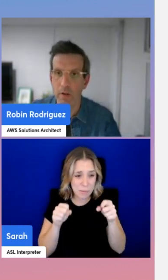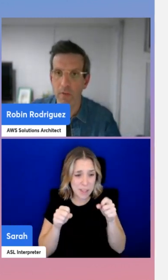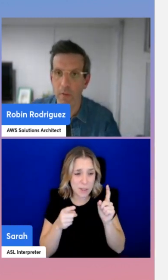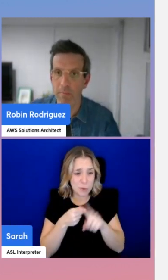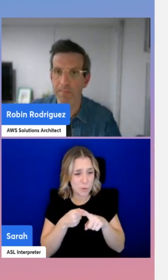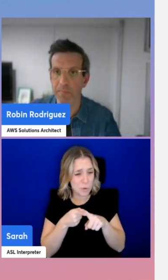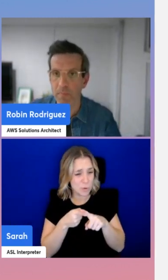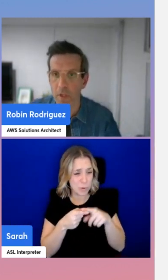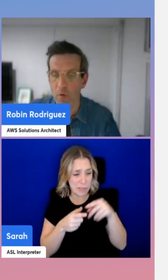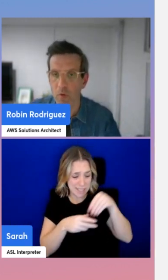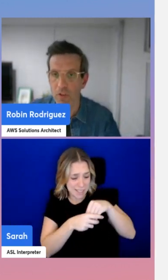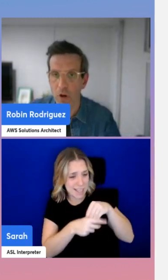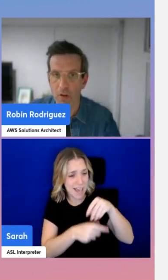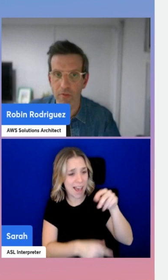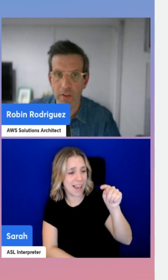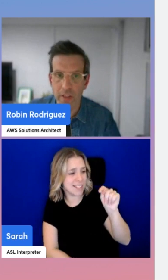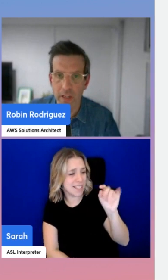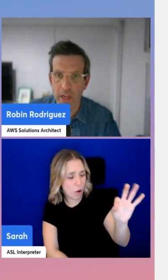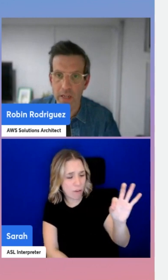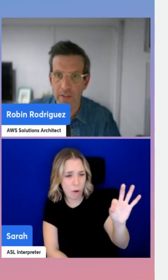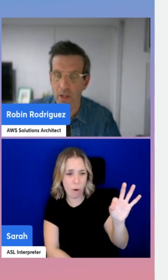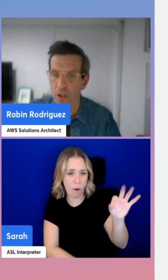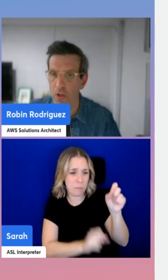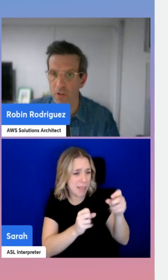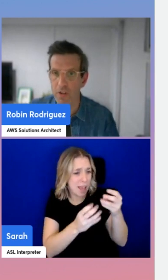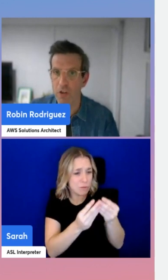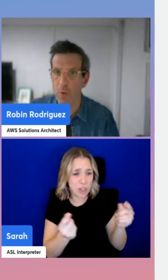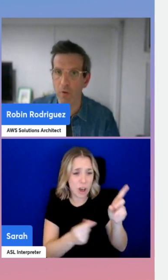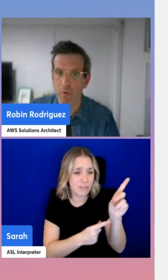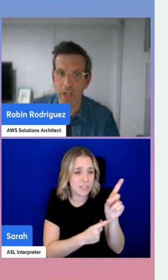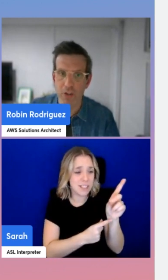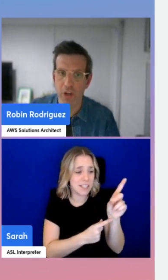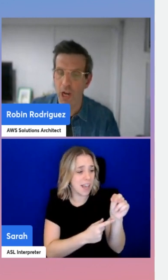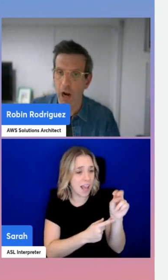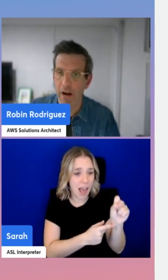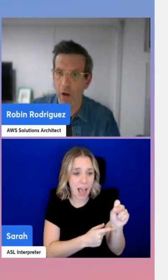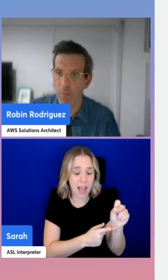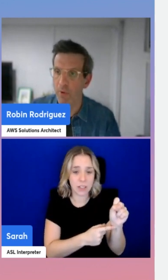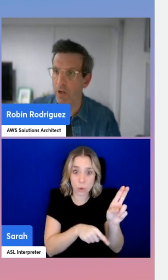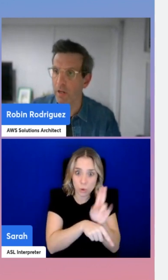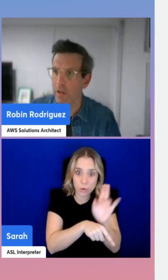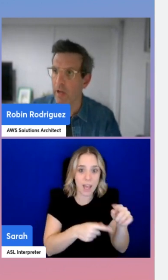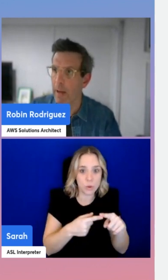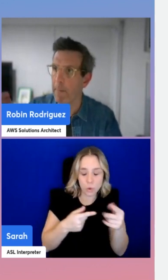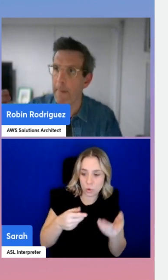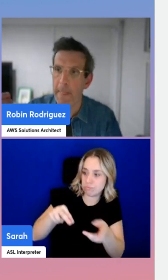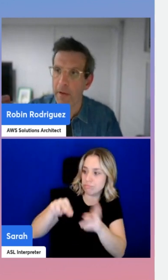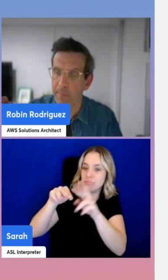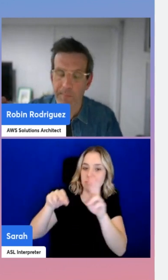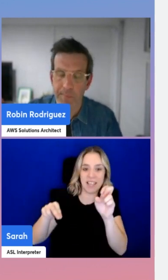within Terraform resolve DNS, use it to enrich our output.